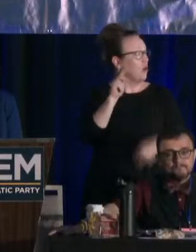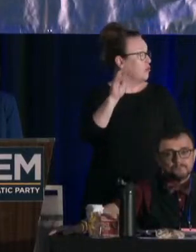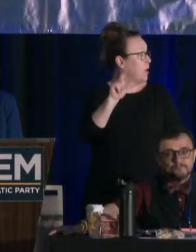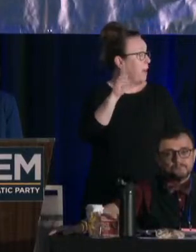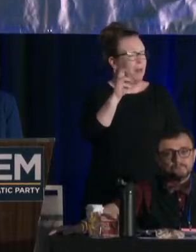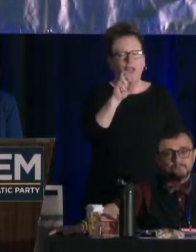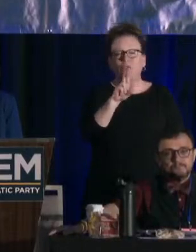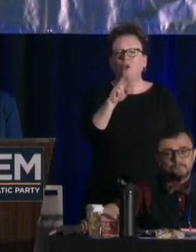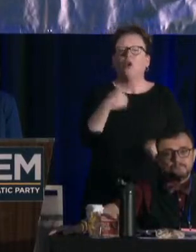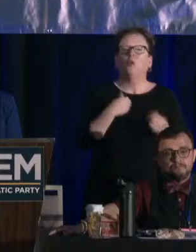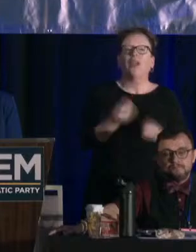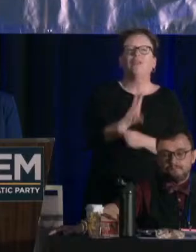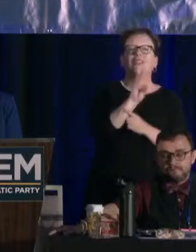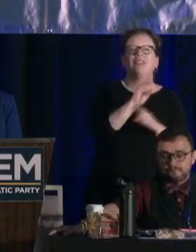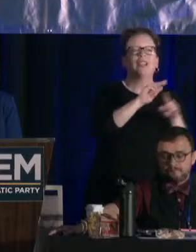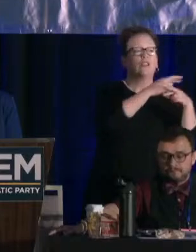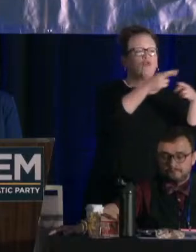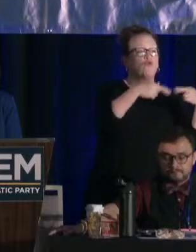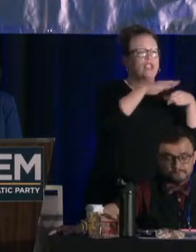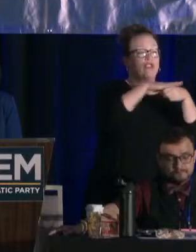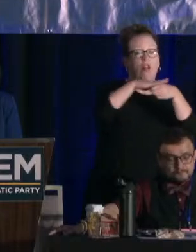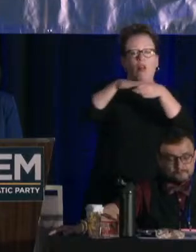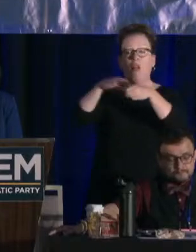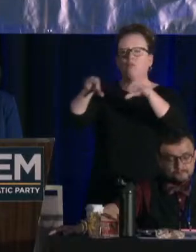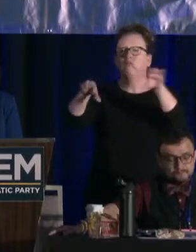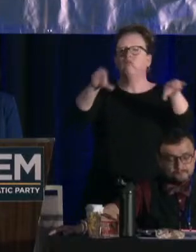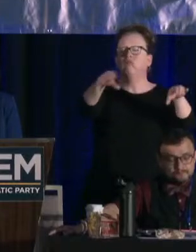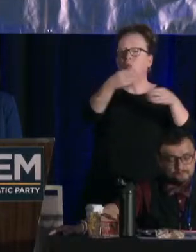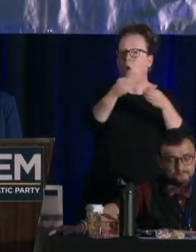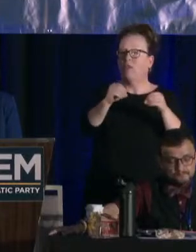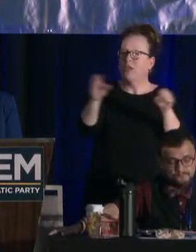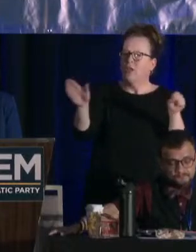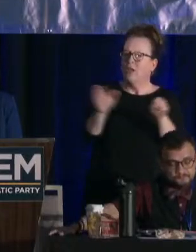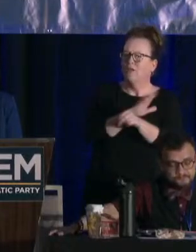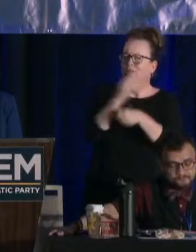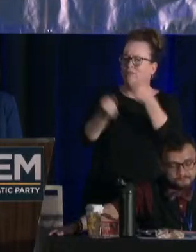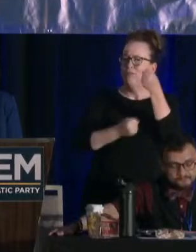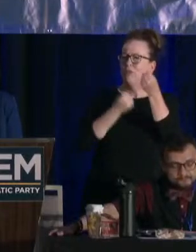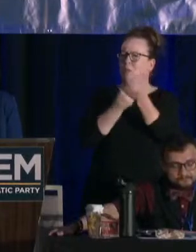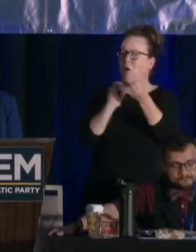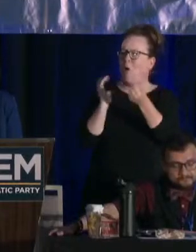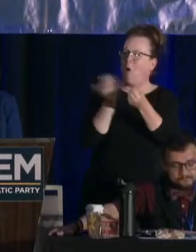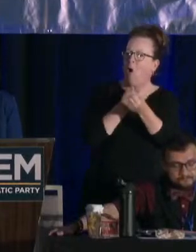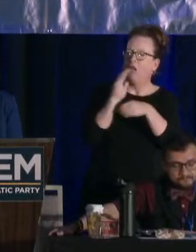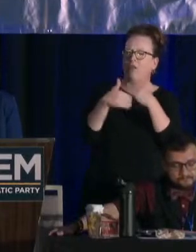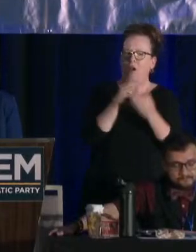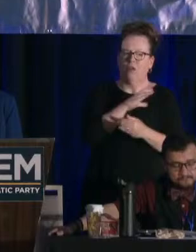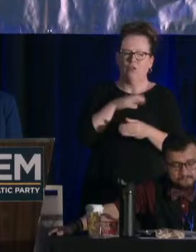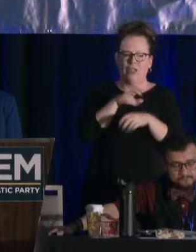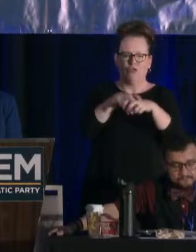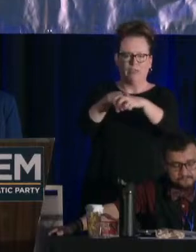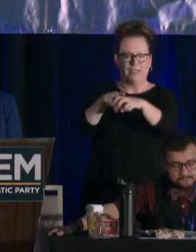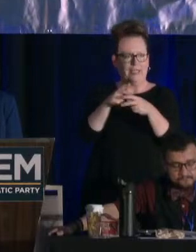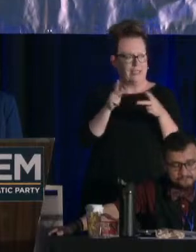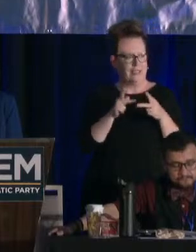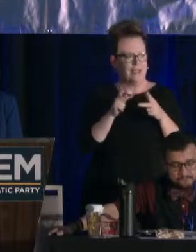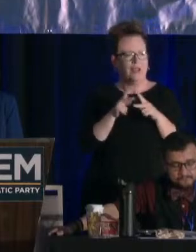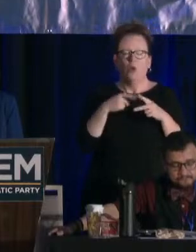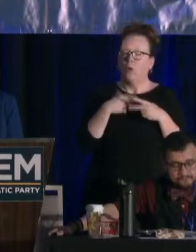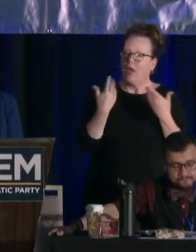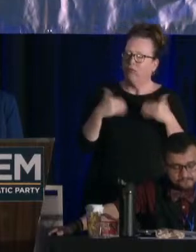6 regional new offices open, supporting our targeted congressional seats, and we have a lot of work cut out for